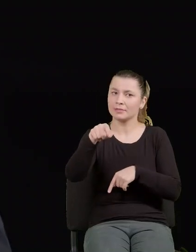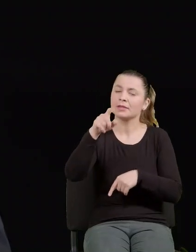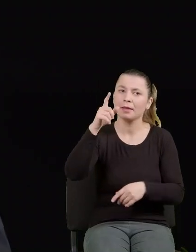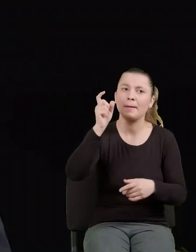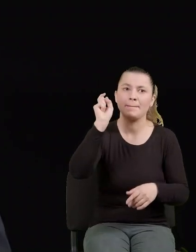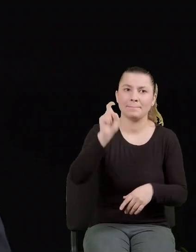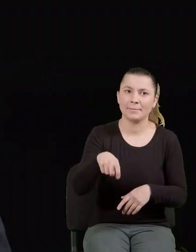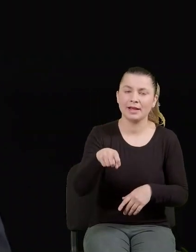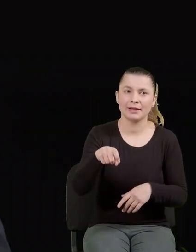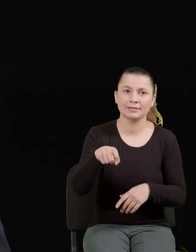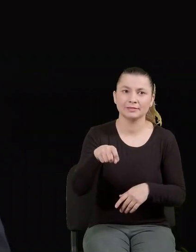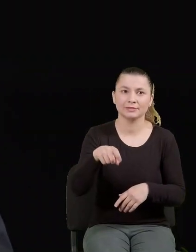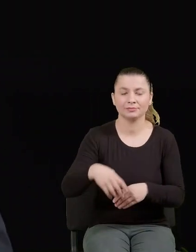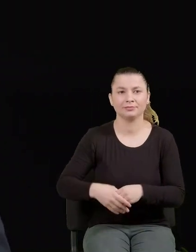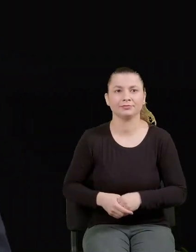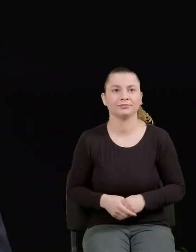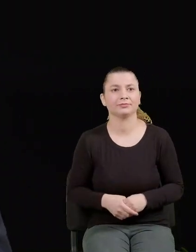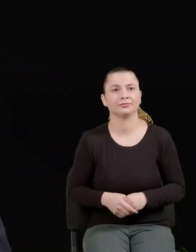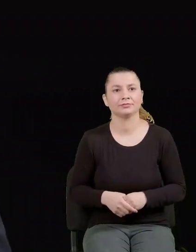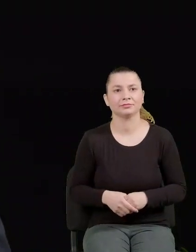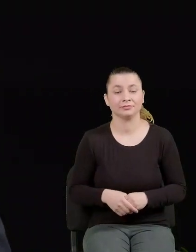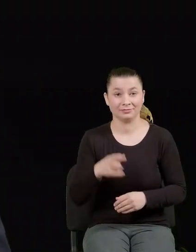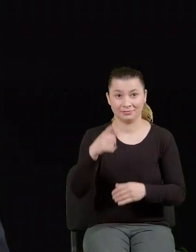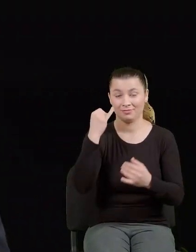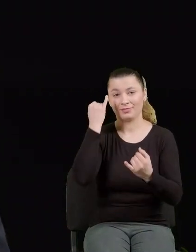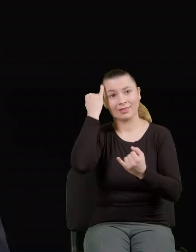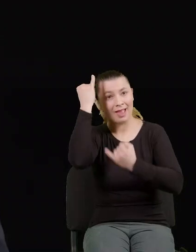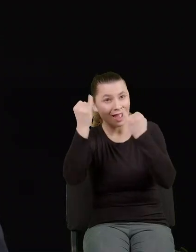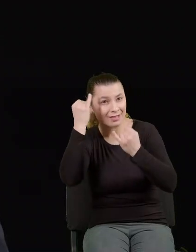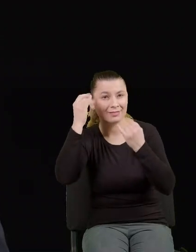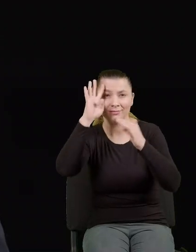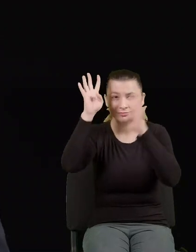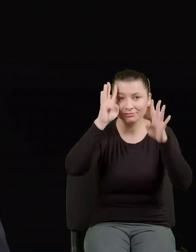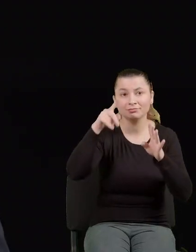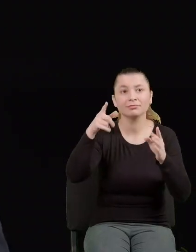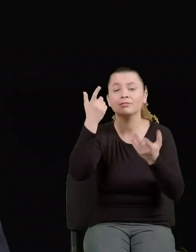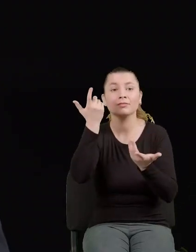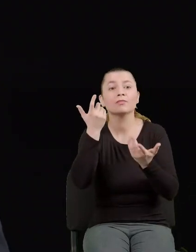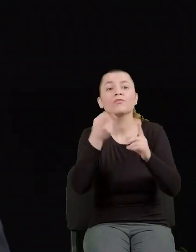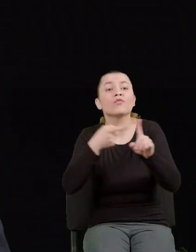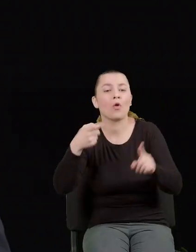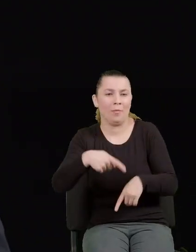are gathered also in consultations, in public consultations,